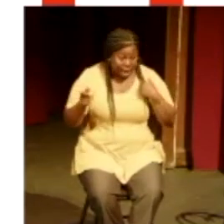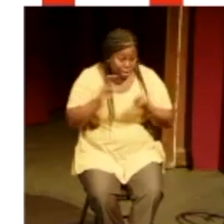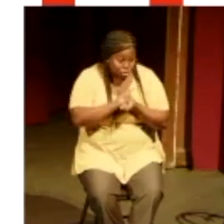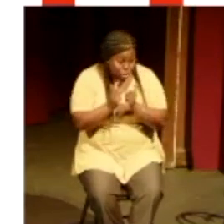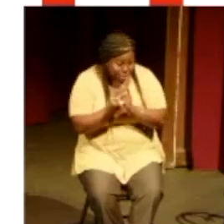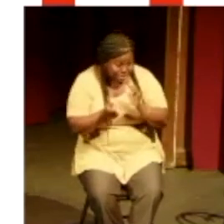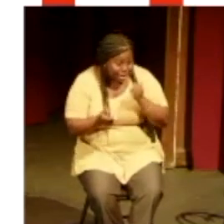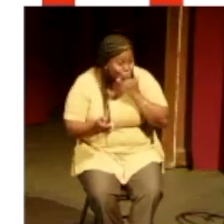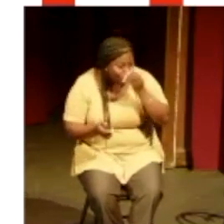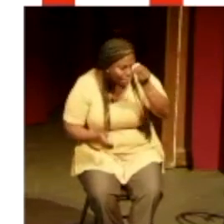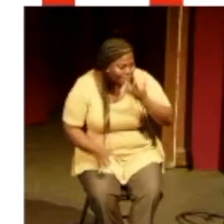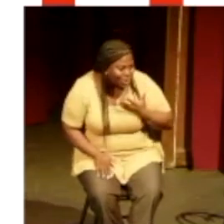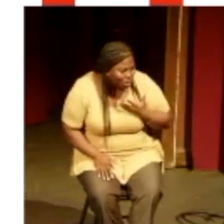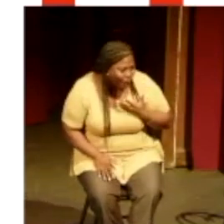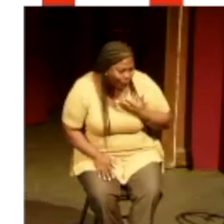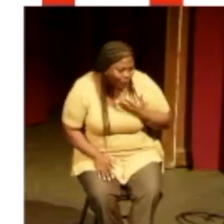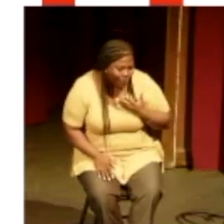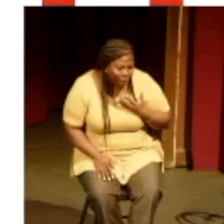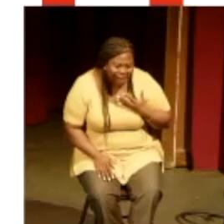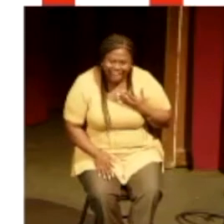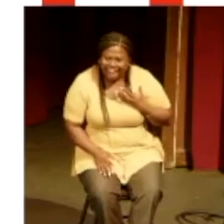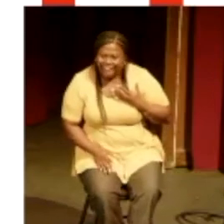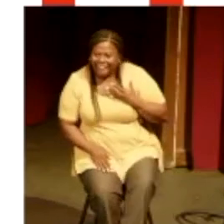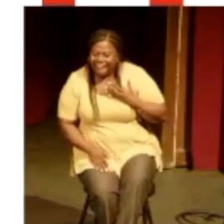other 400 people think that I was right.